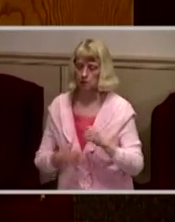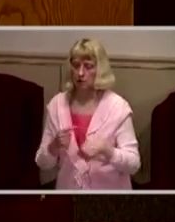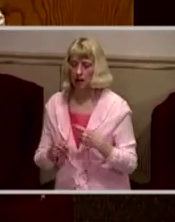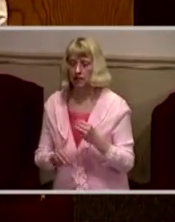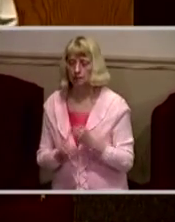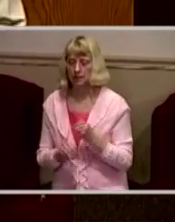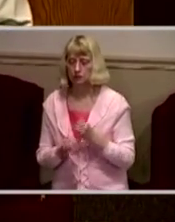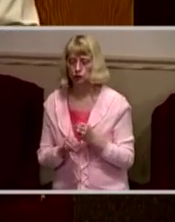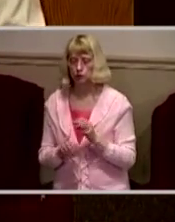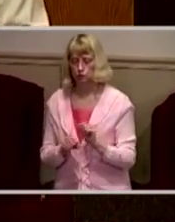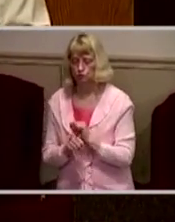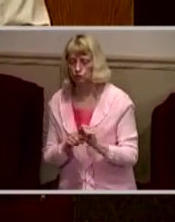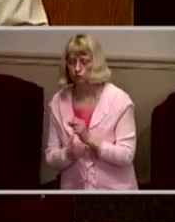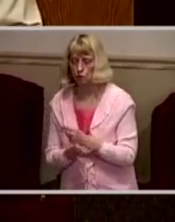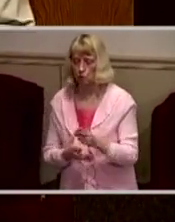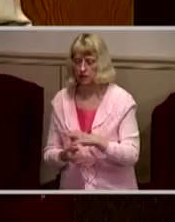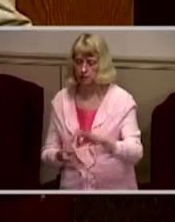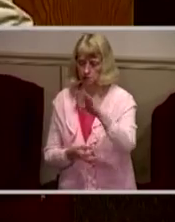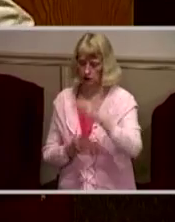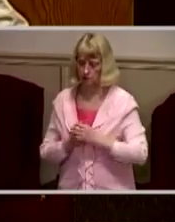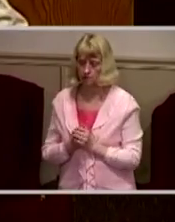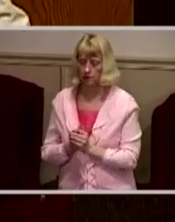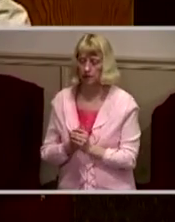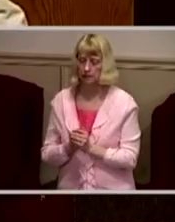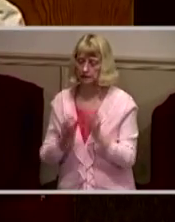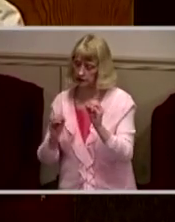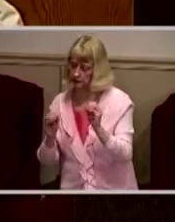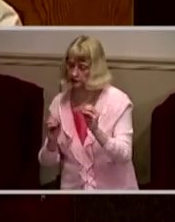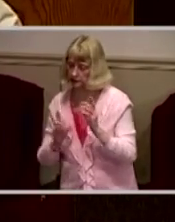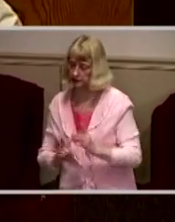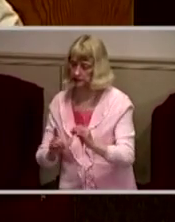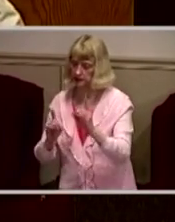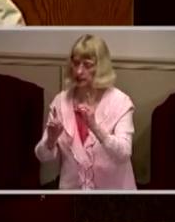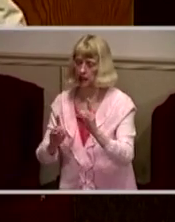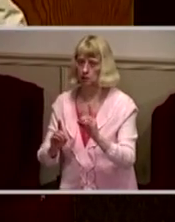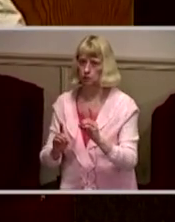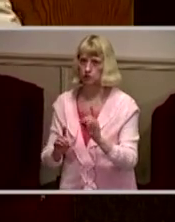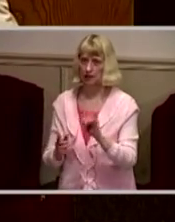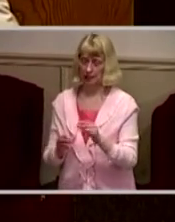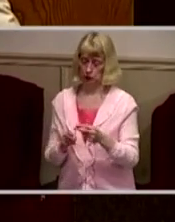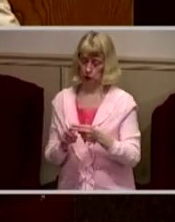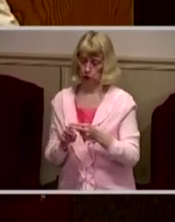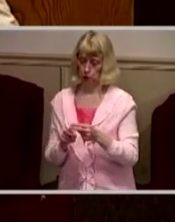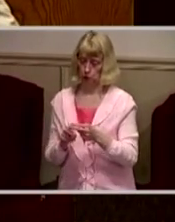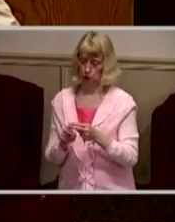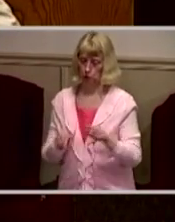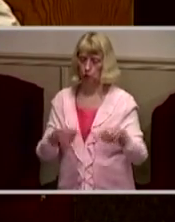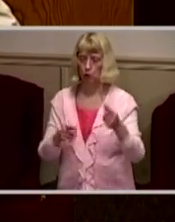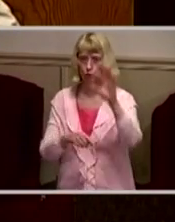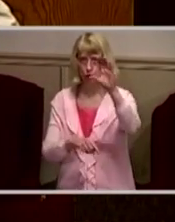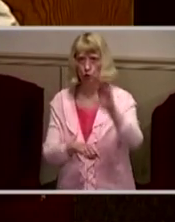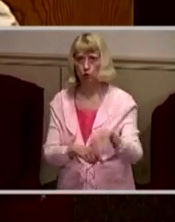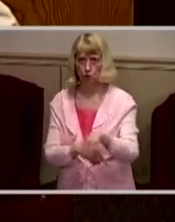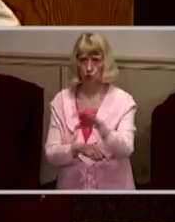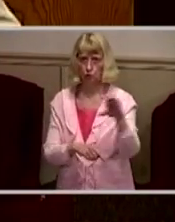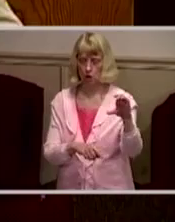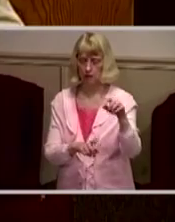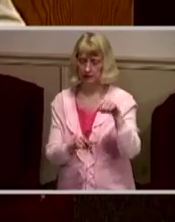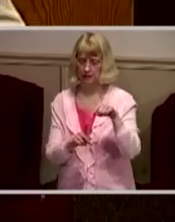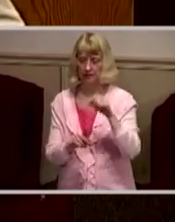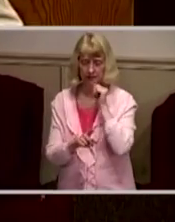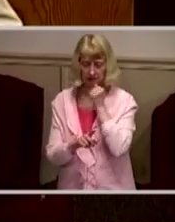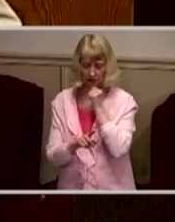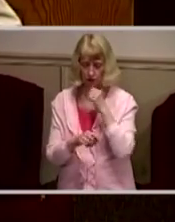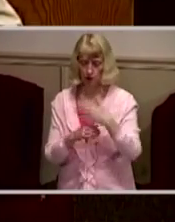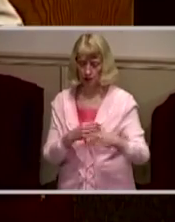Spirit. He is actually preparing his disciples for the fact that he is soon going to go to the cross and on that cross suffer